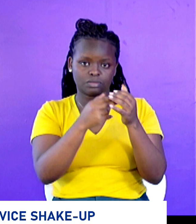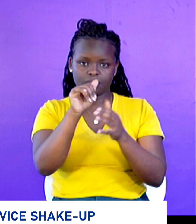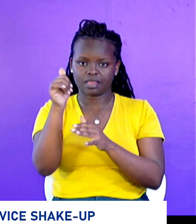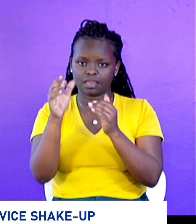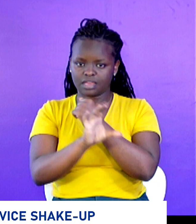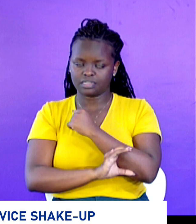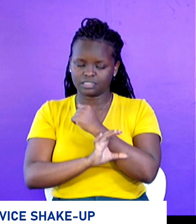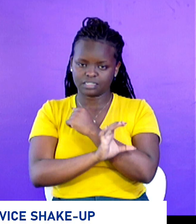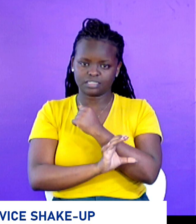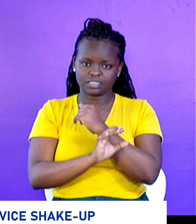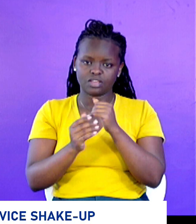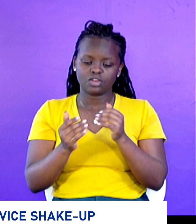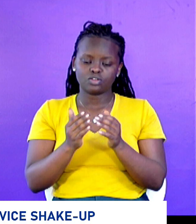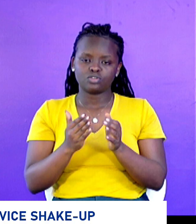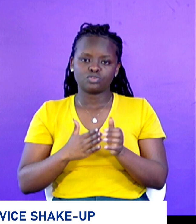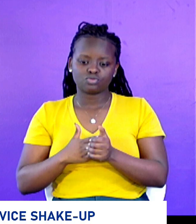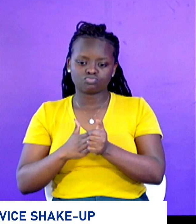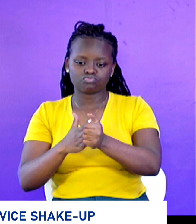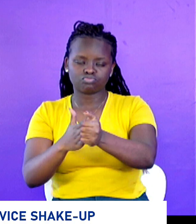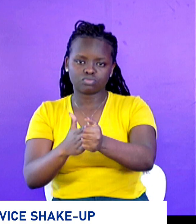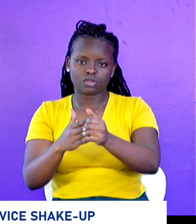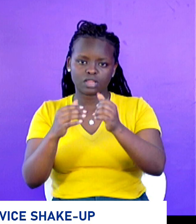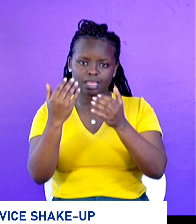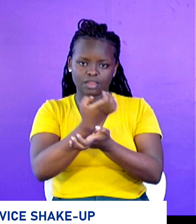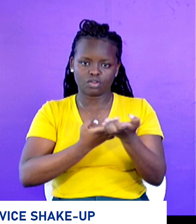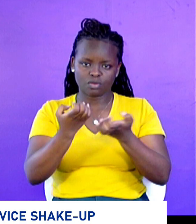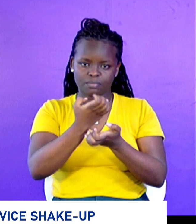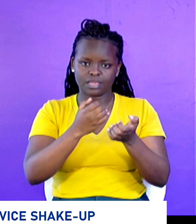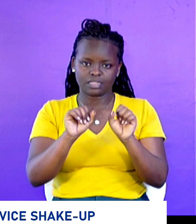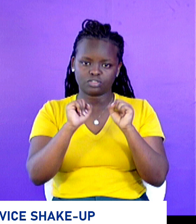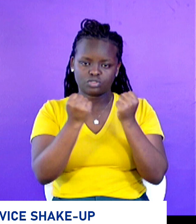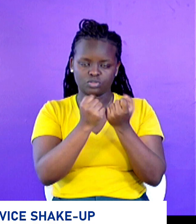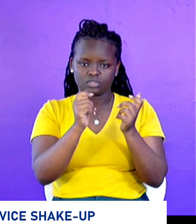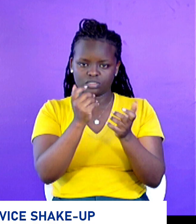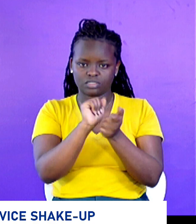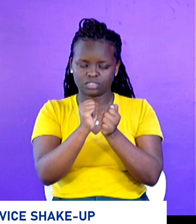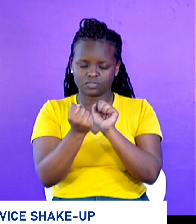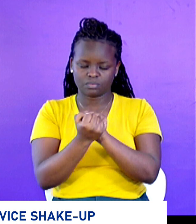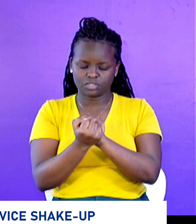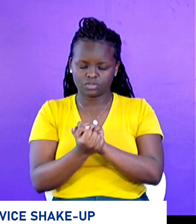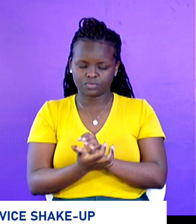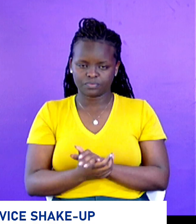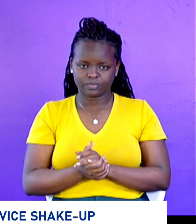drive economic and social transformation.